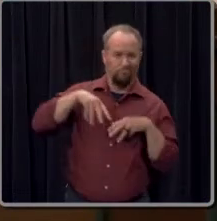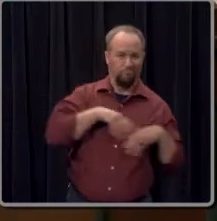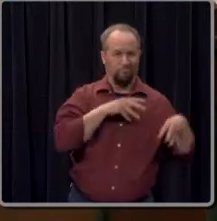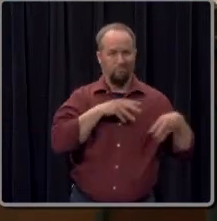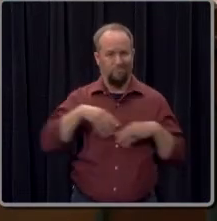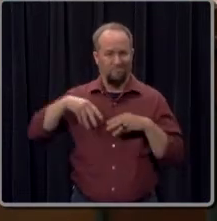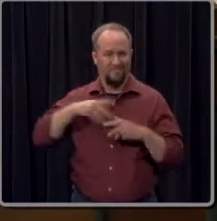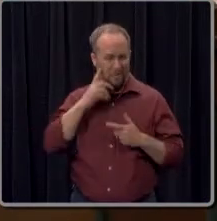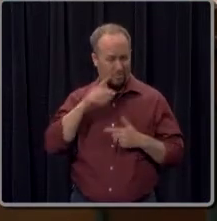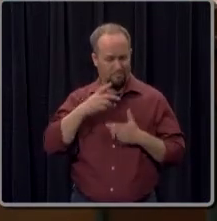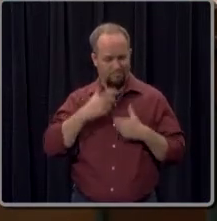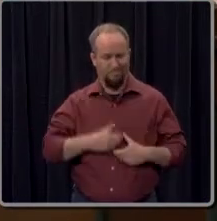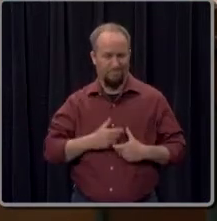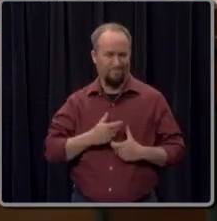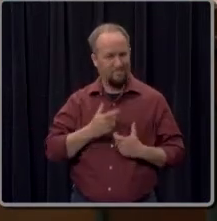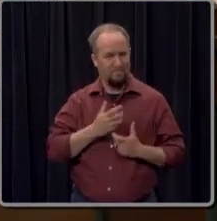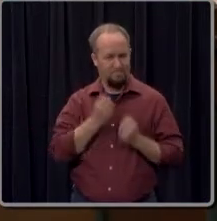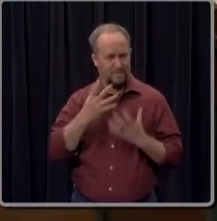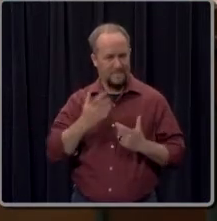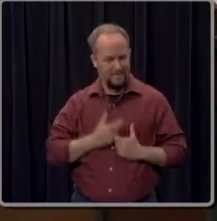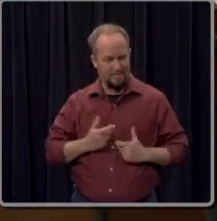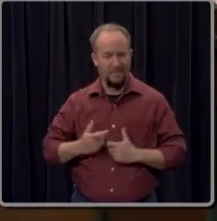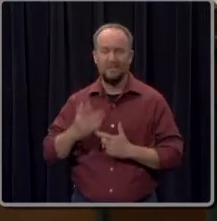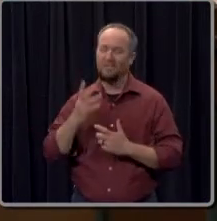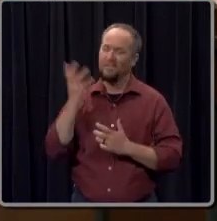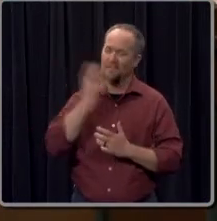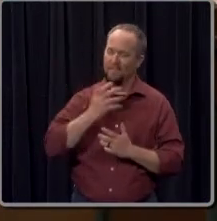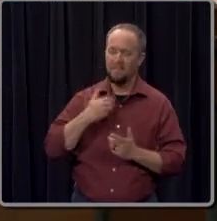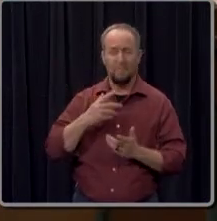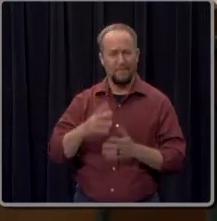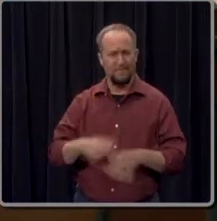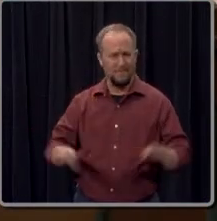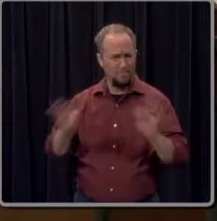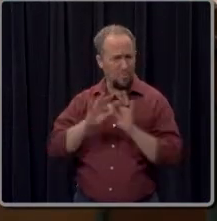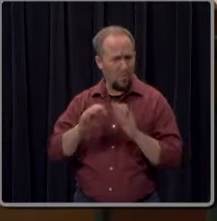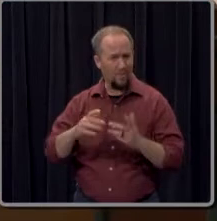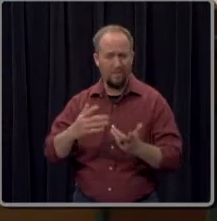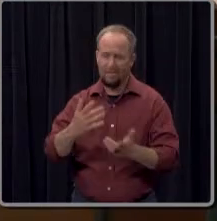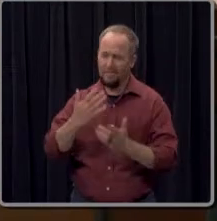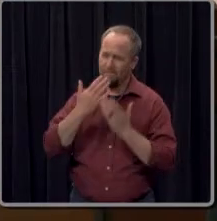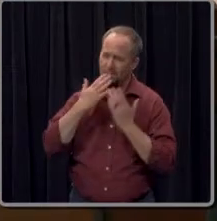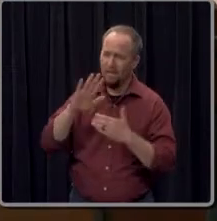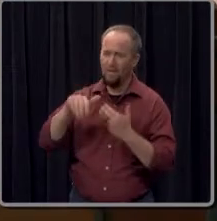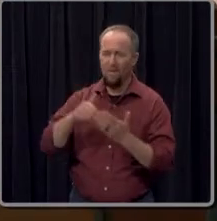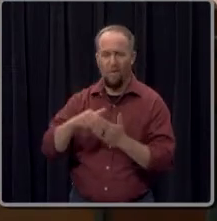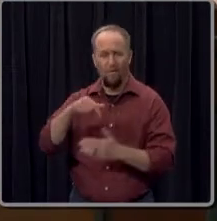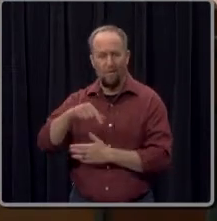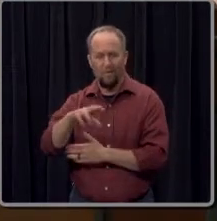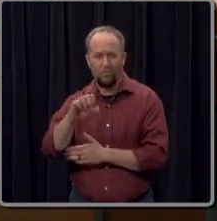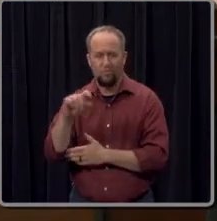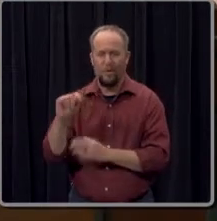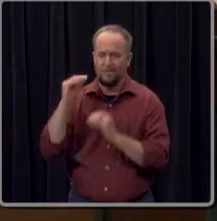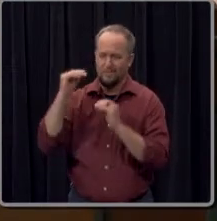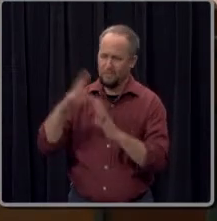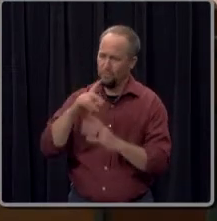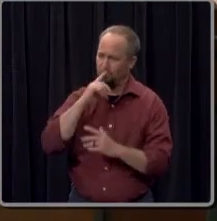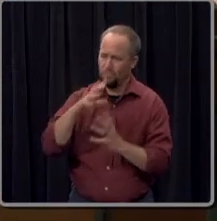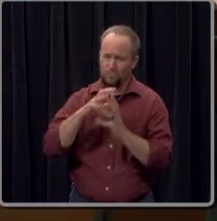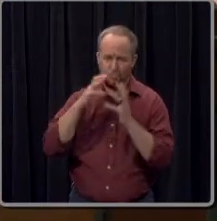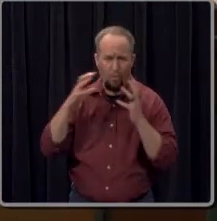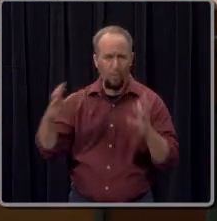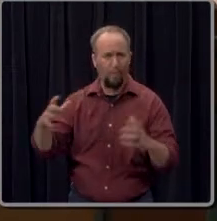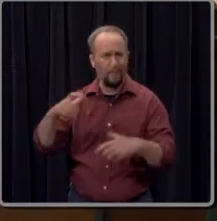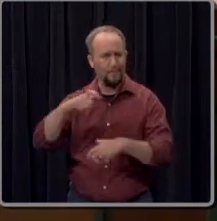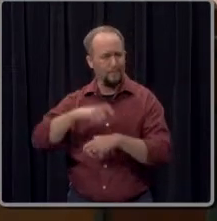But it's important. And so I talked to some of the teachers. I want to thank all of our Quest teachers who put so much time into those kids.